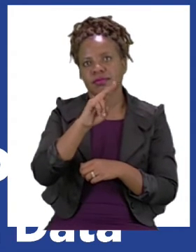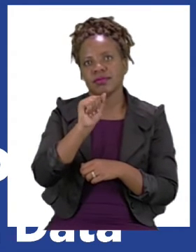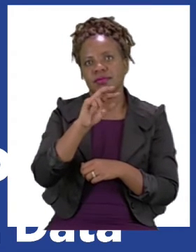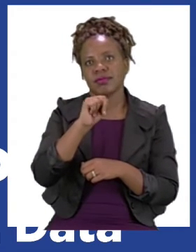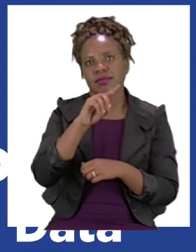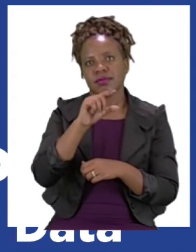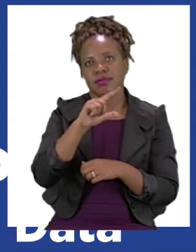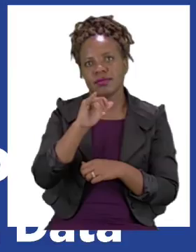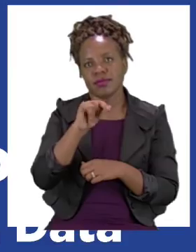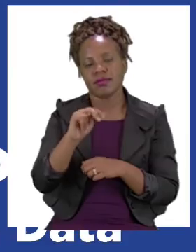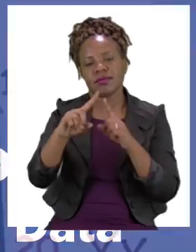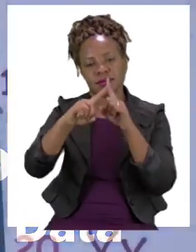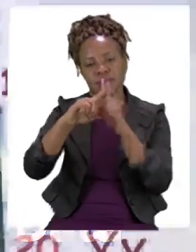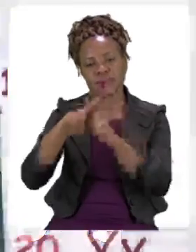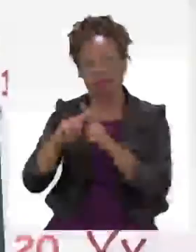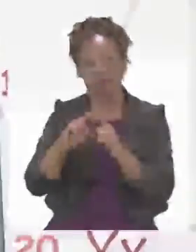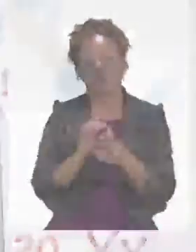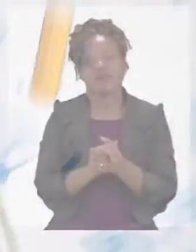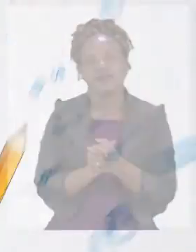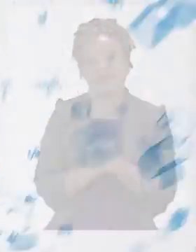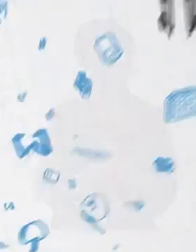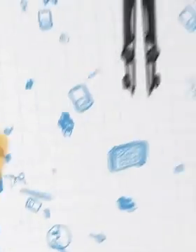and multiplication.